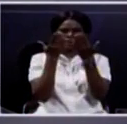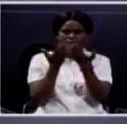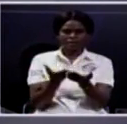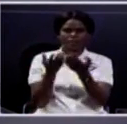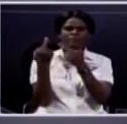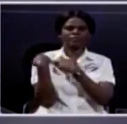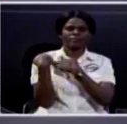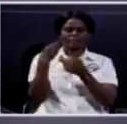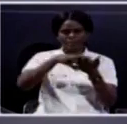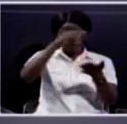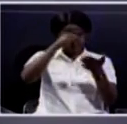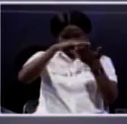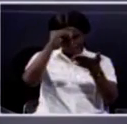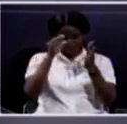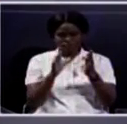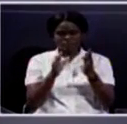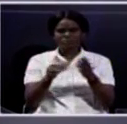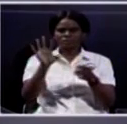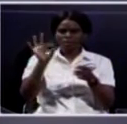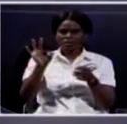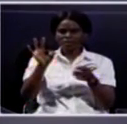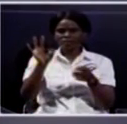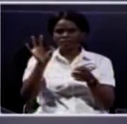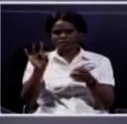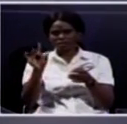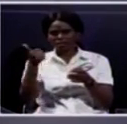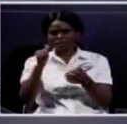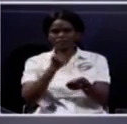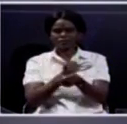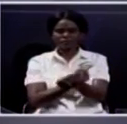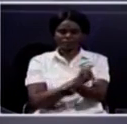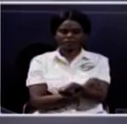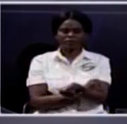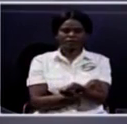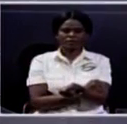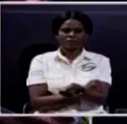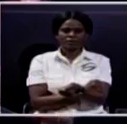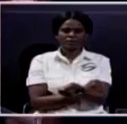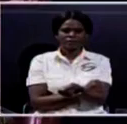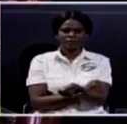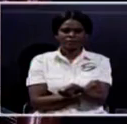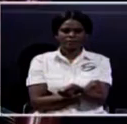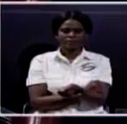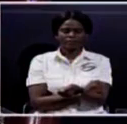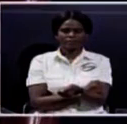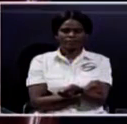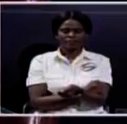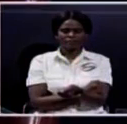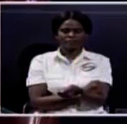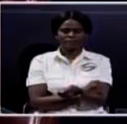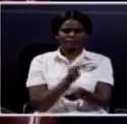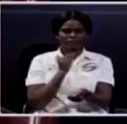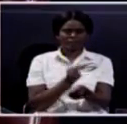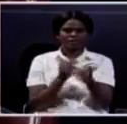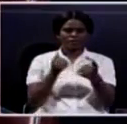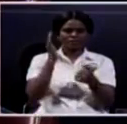the part of the learners. Very good. 8, 9 subjects, 10 subjects. Yes, I want to agree with you that we are going to move into another